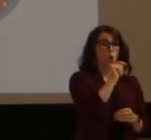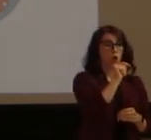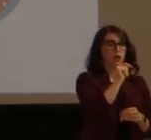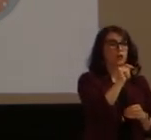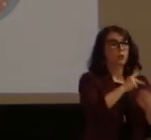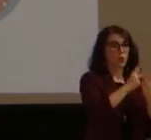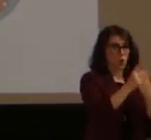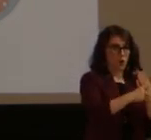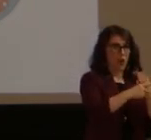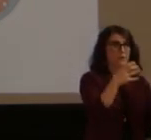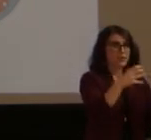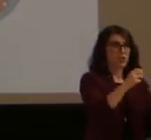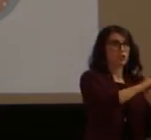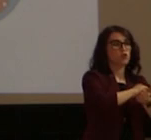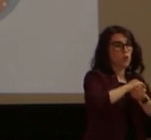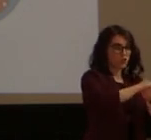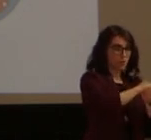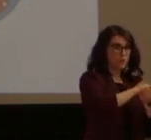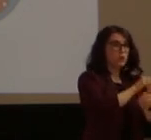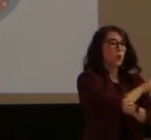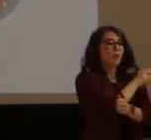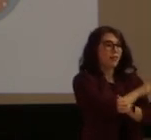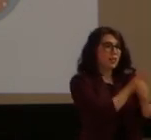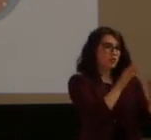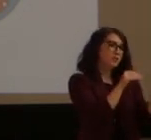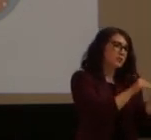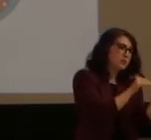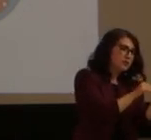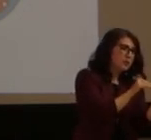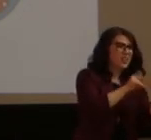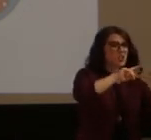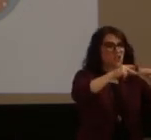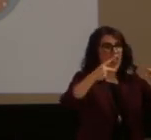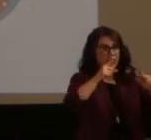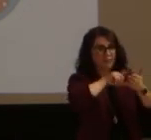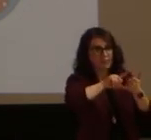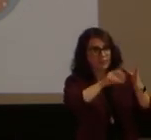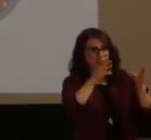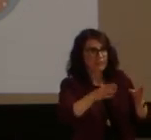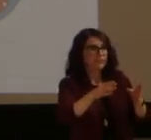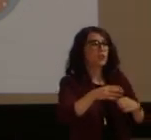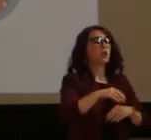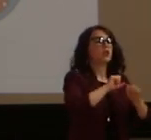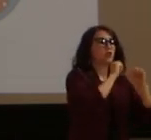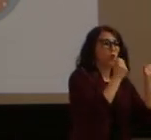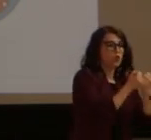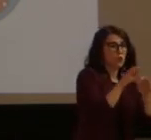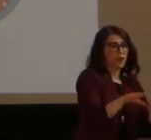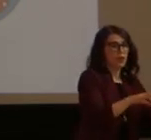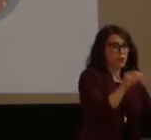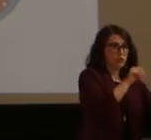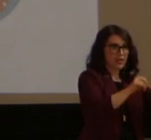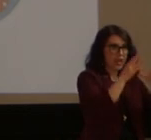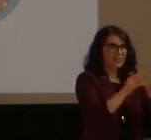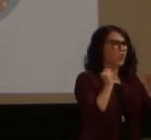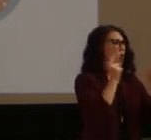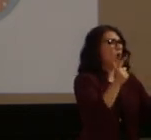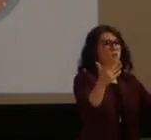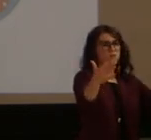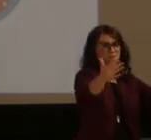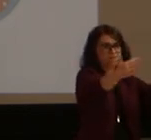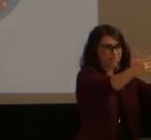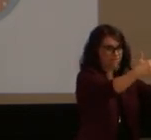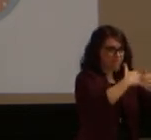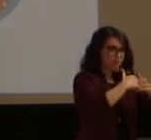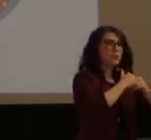consortia. It brings together clinicians, geneticists, social and behavioral scientists, and others, all experts in their fields,